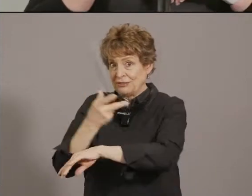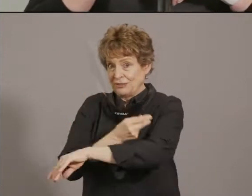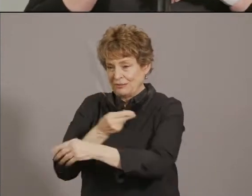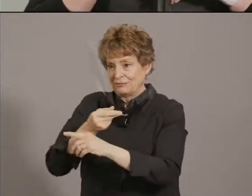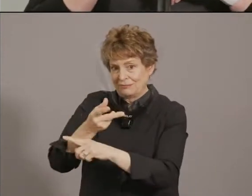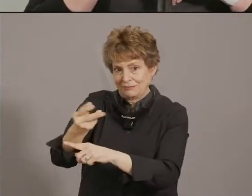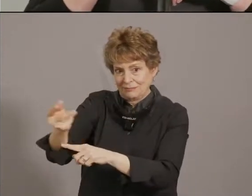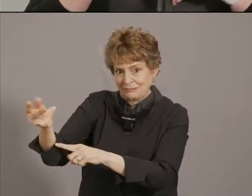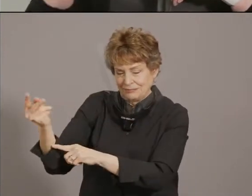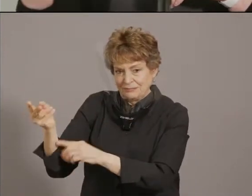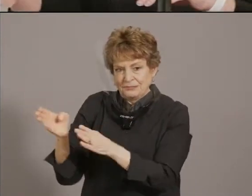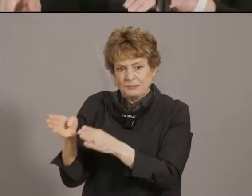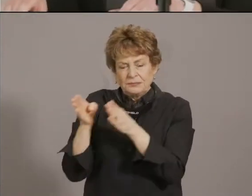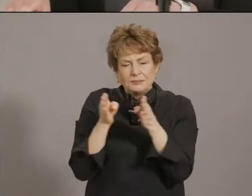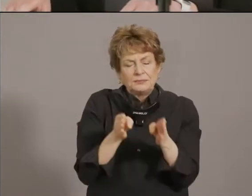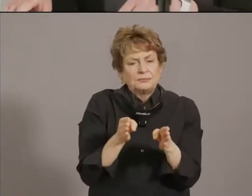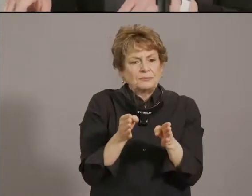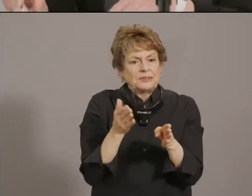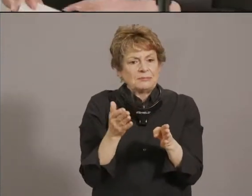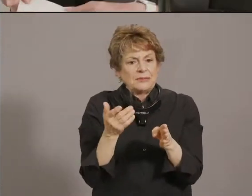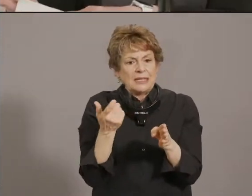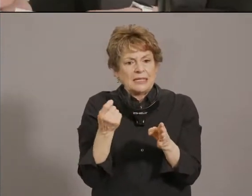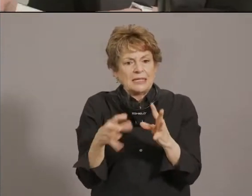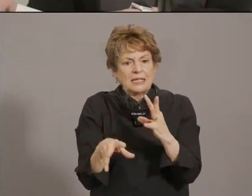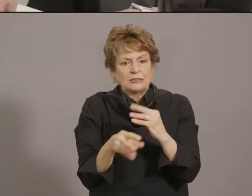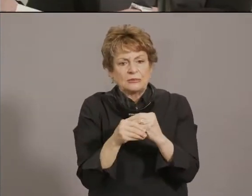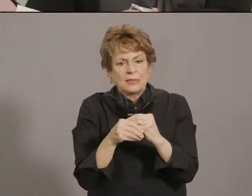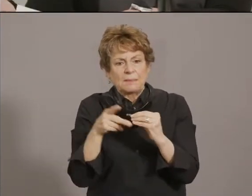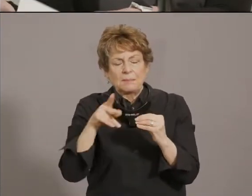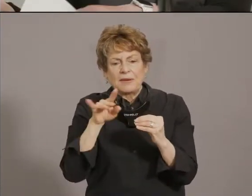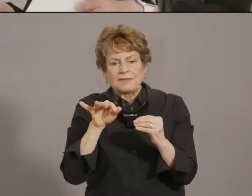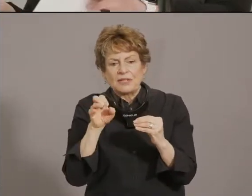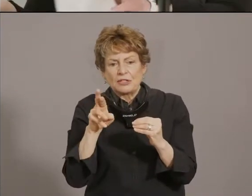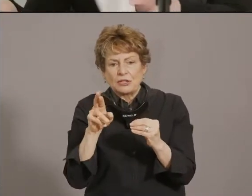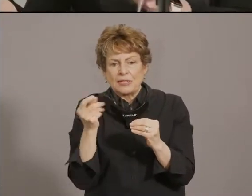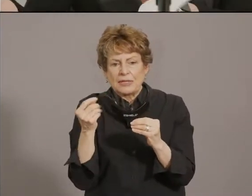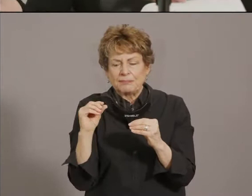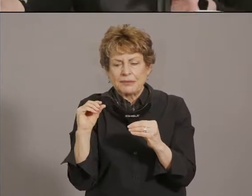well as a little bit of extra Pfizer that is coming to the state.